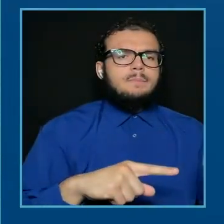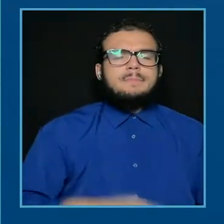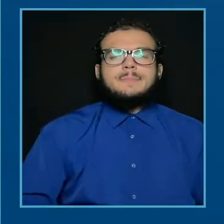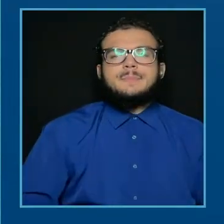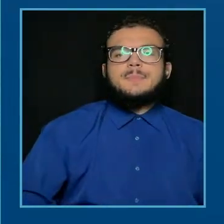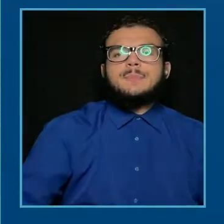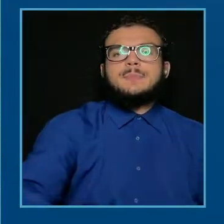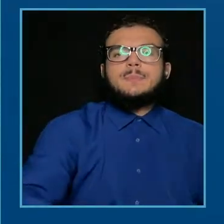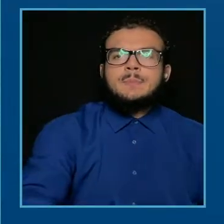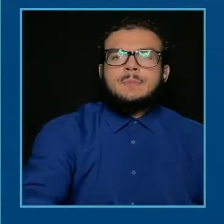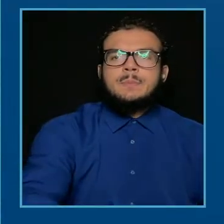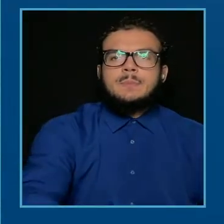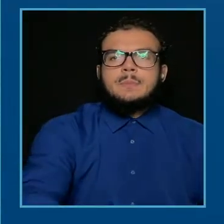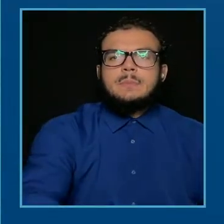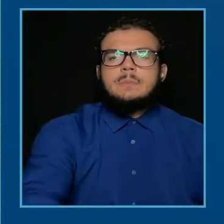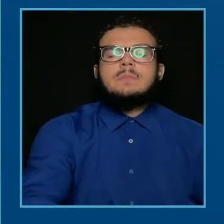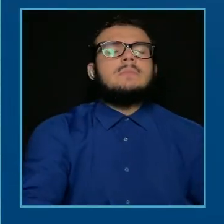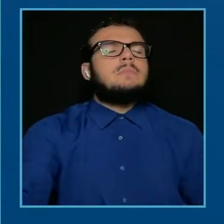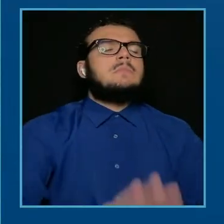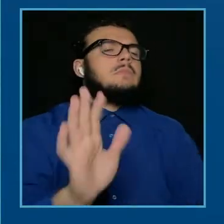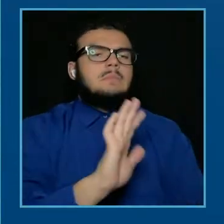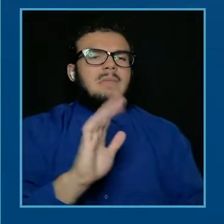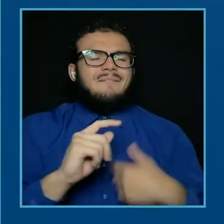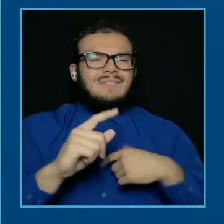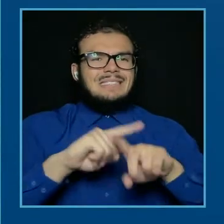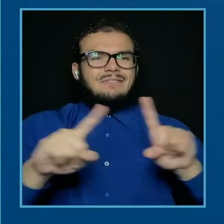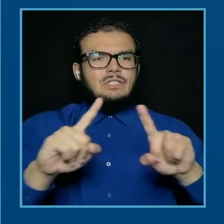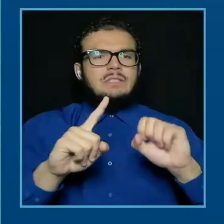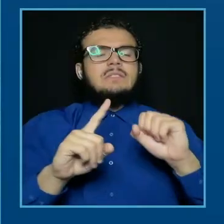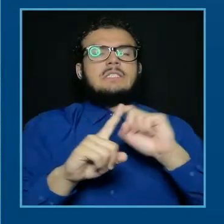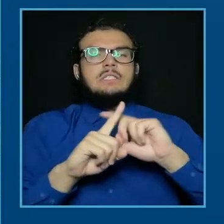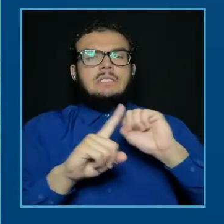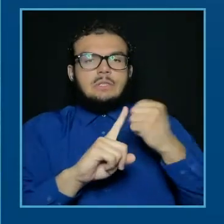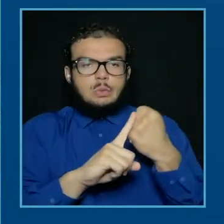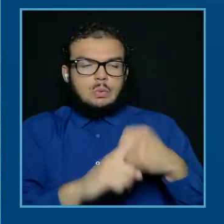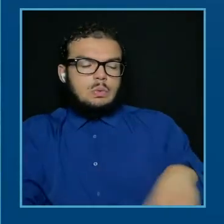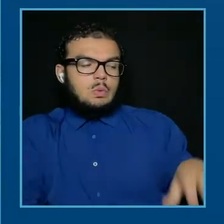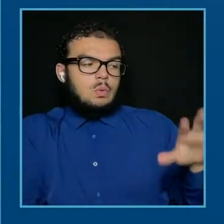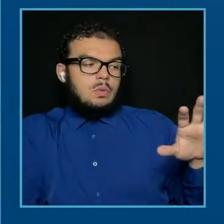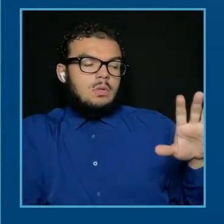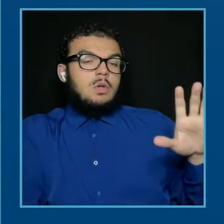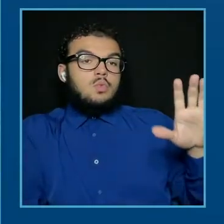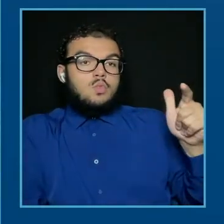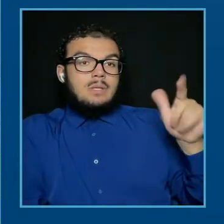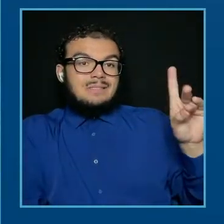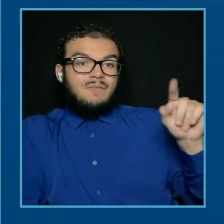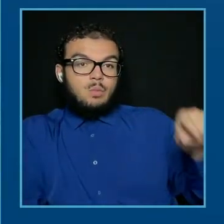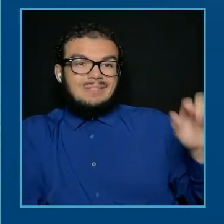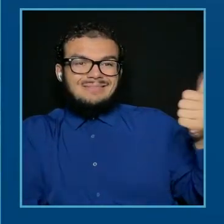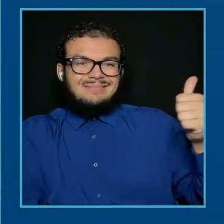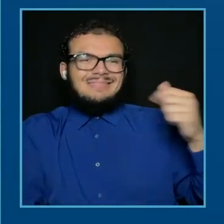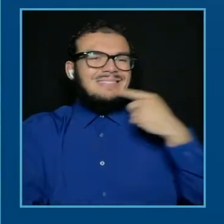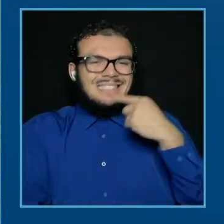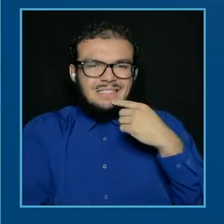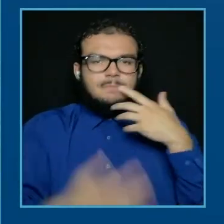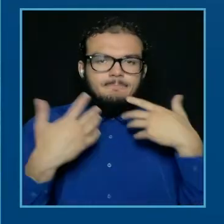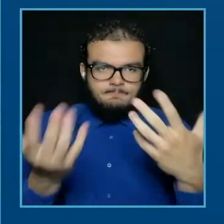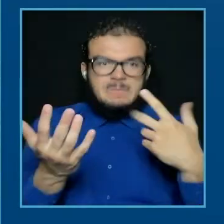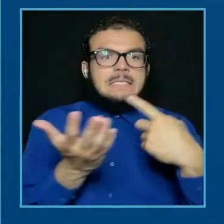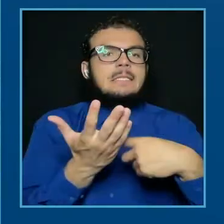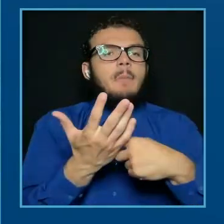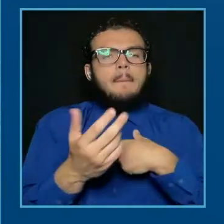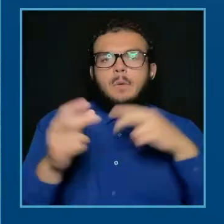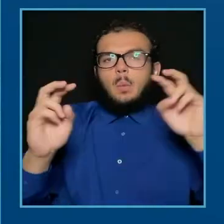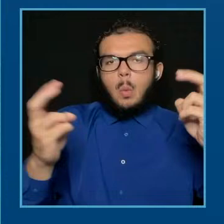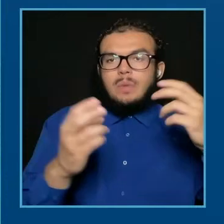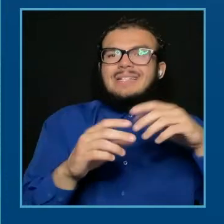But this refers to a completely different situation. What 2710 says is sometimes, I'm quoting here, a series